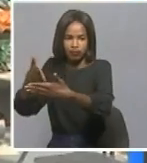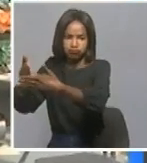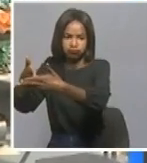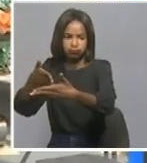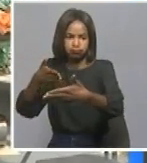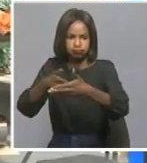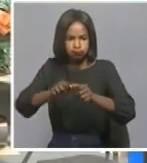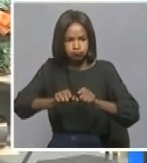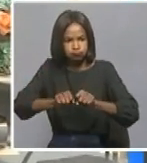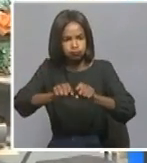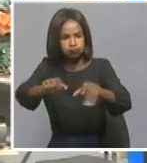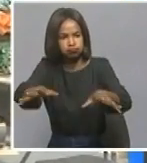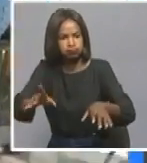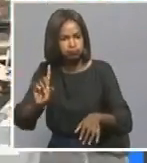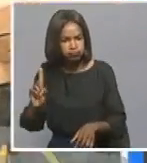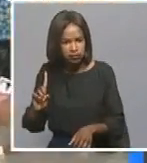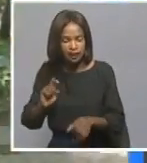coronavirus.